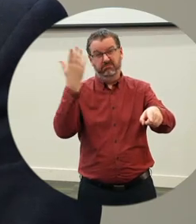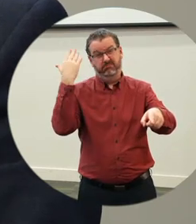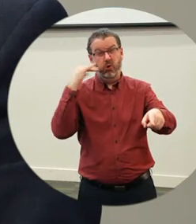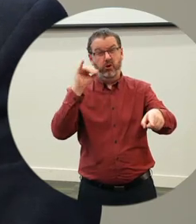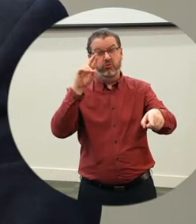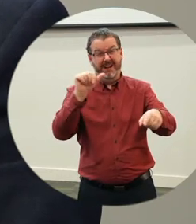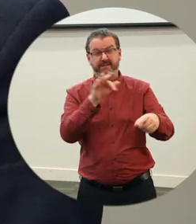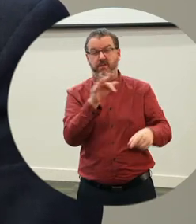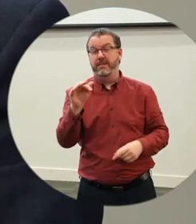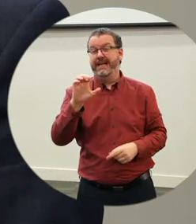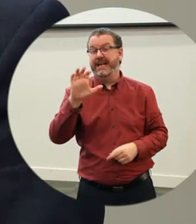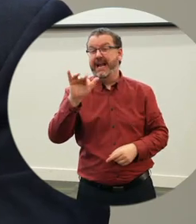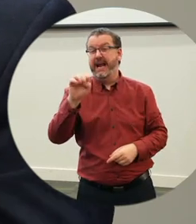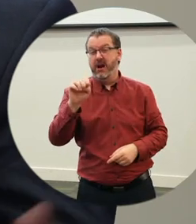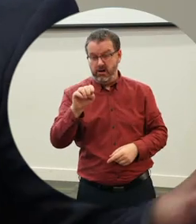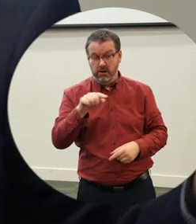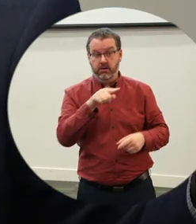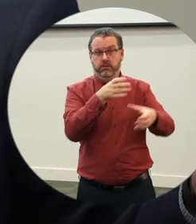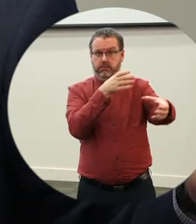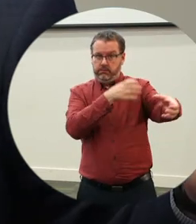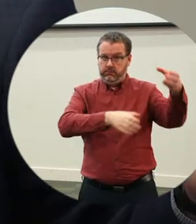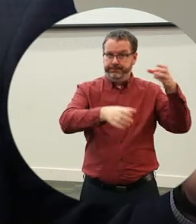So you now had the